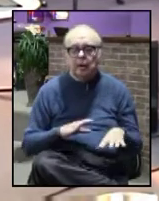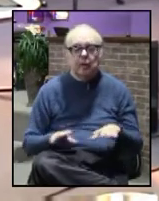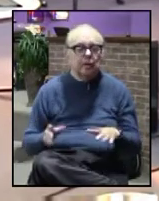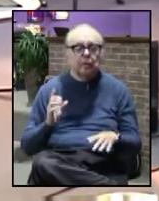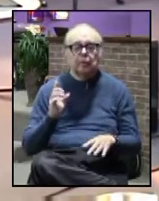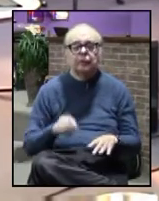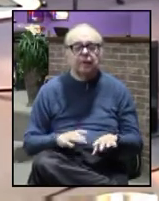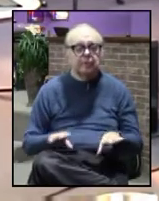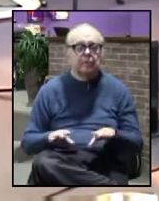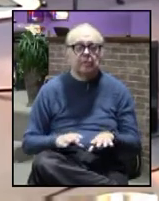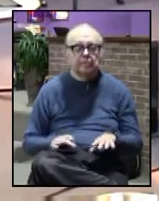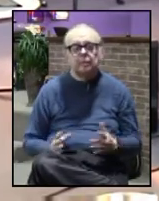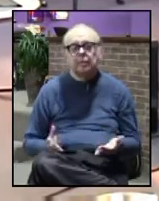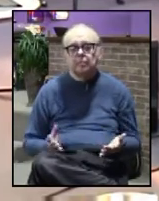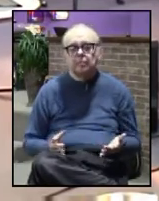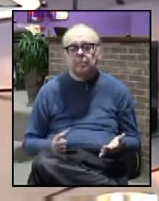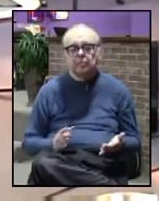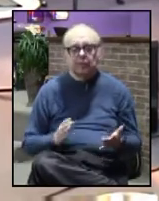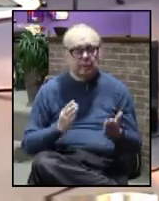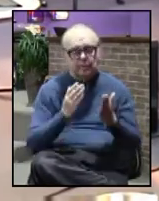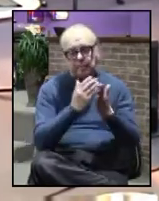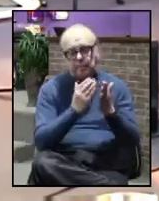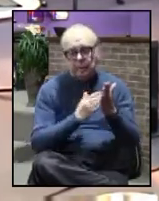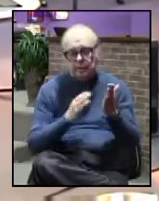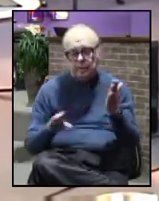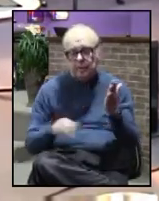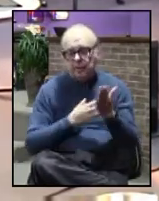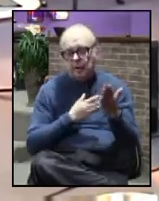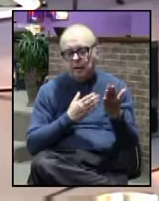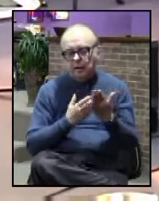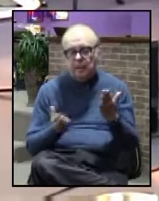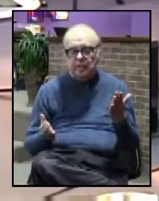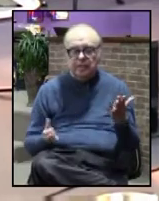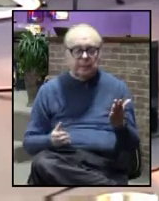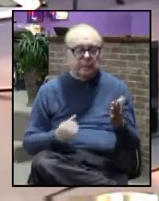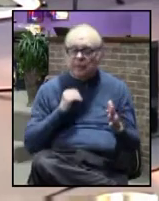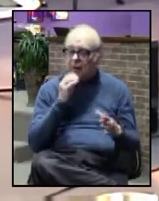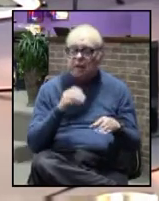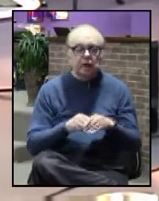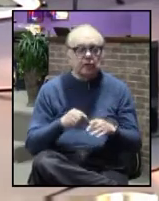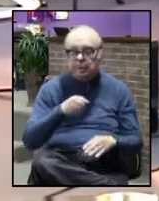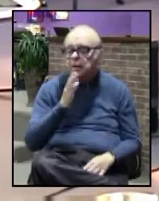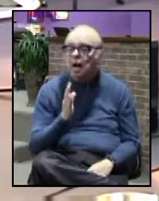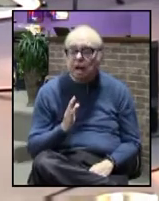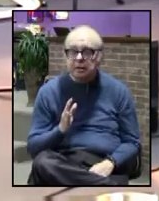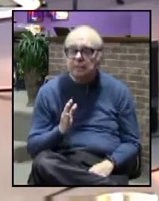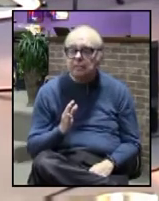what you need to do, and on your list of to-do things is not God.